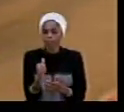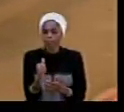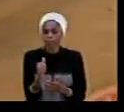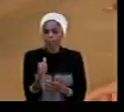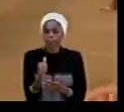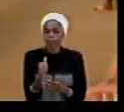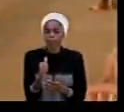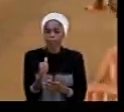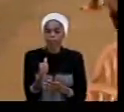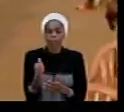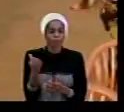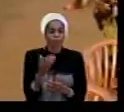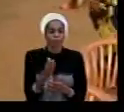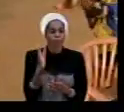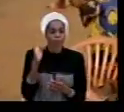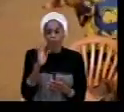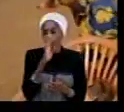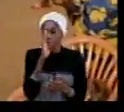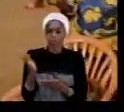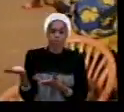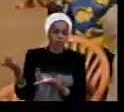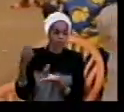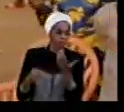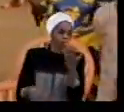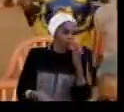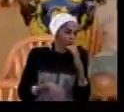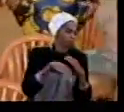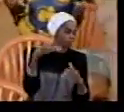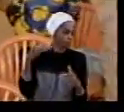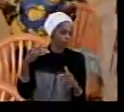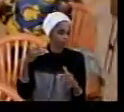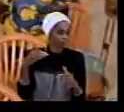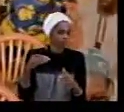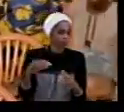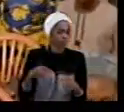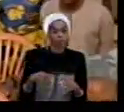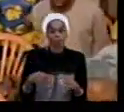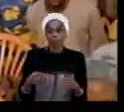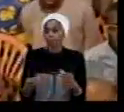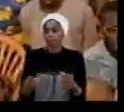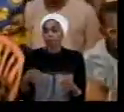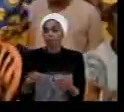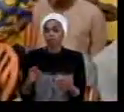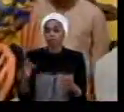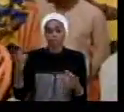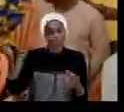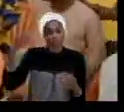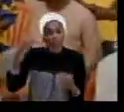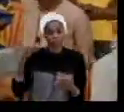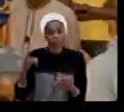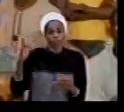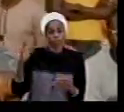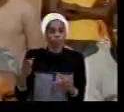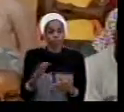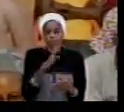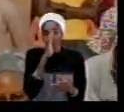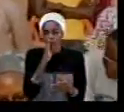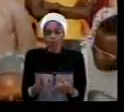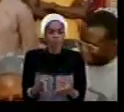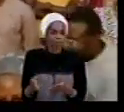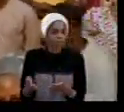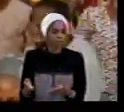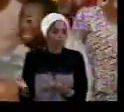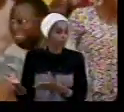There will be the breaking forth of the light of God. There will be the breaking forth of the light of